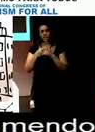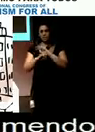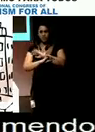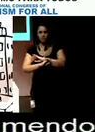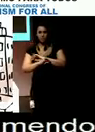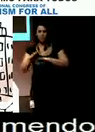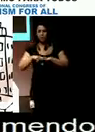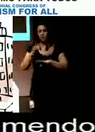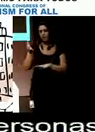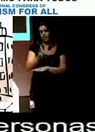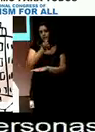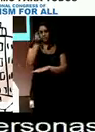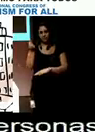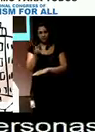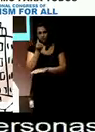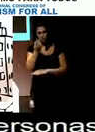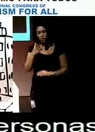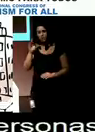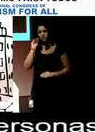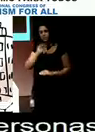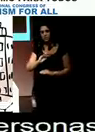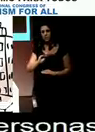We need a design strategy.